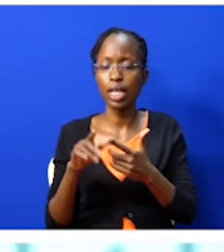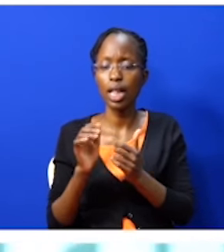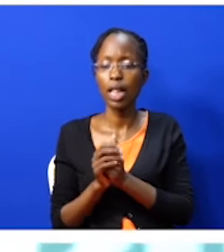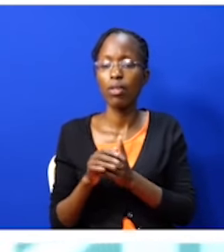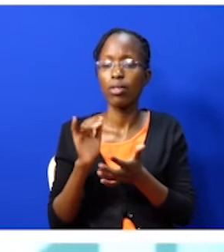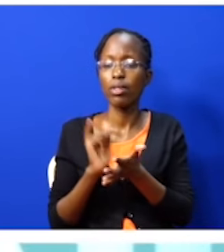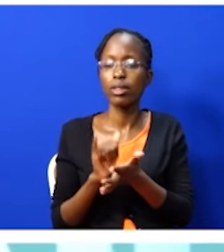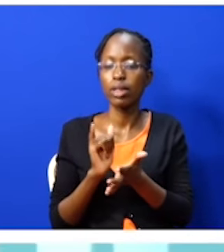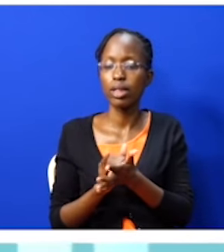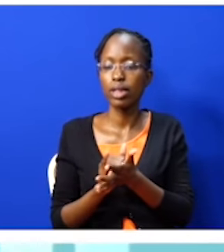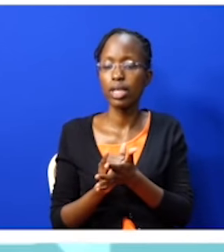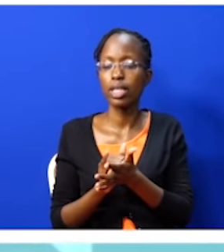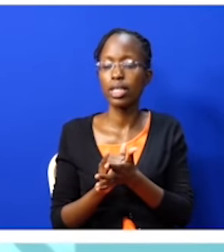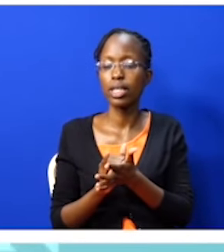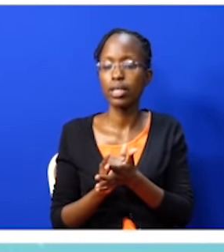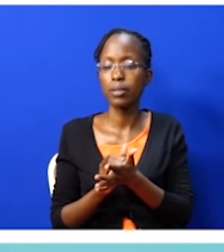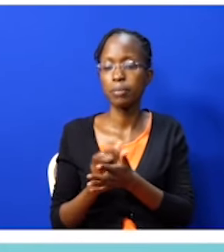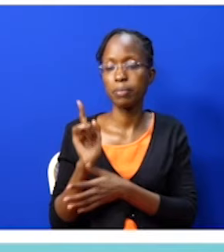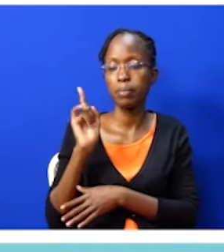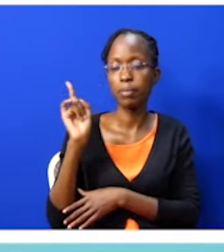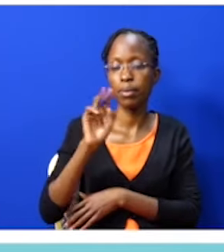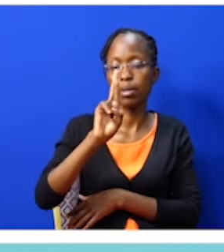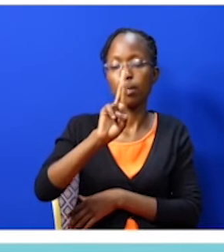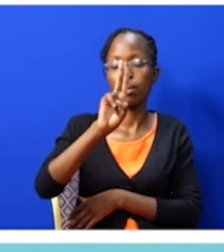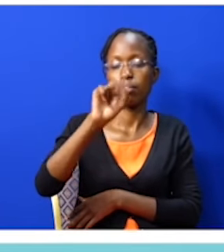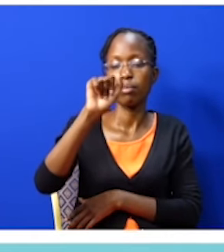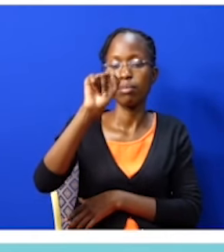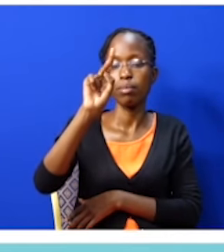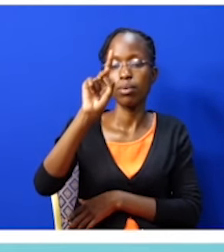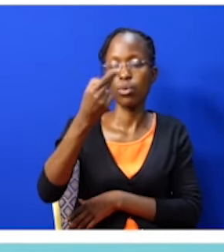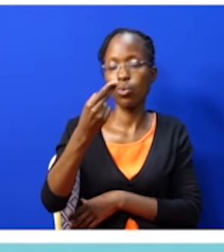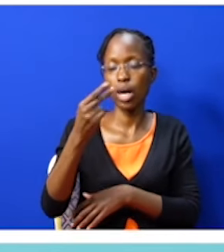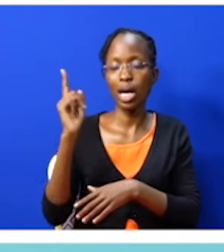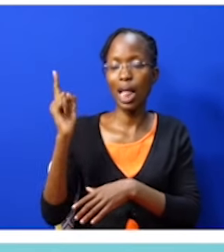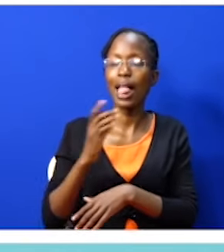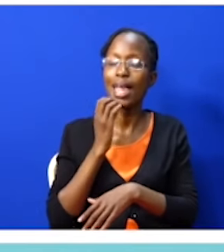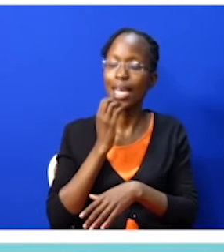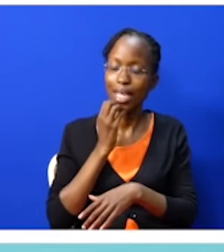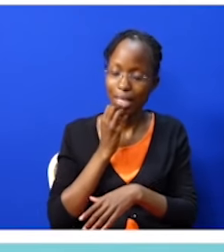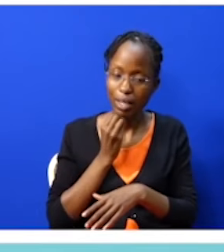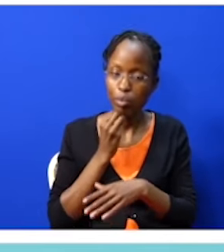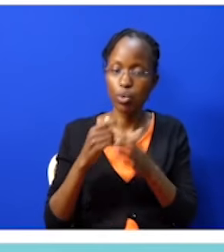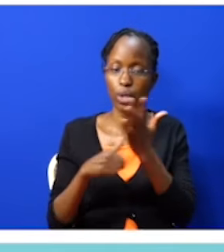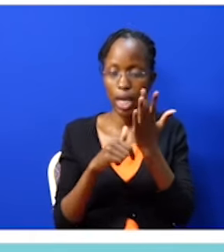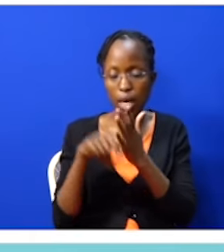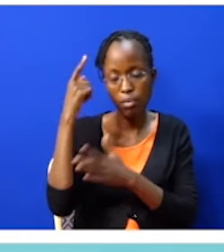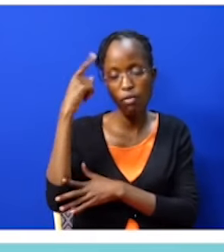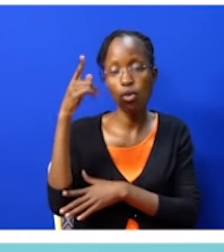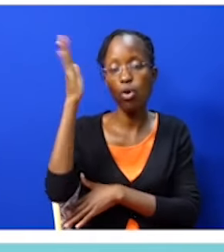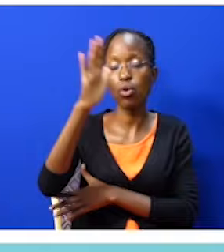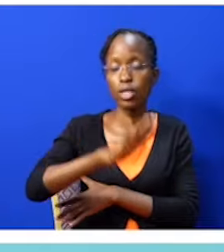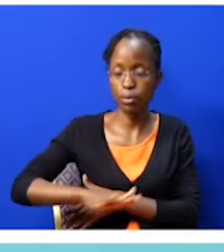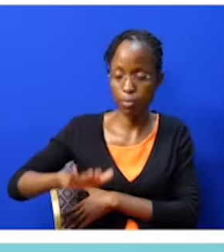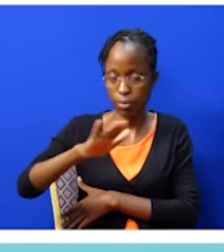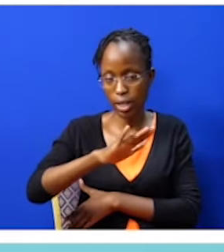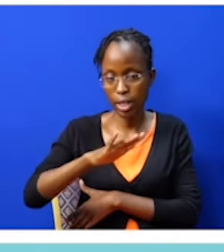too is ruach. And this is the same word used in the Bible to describe God's personal presence. Just like wind and breath are